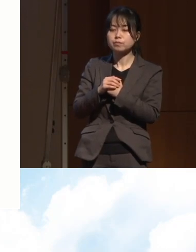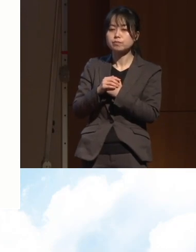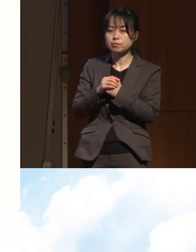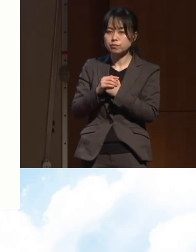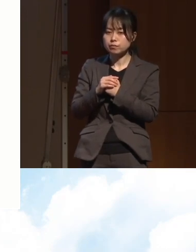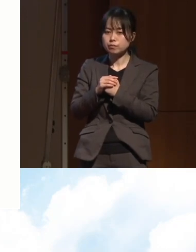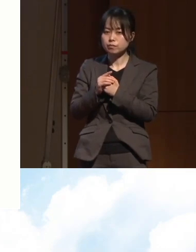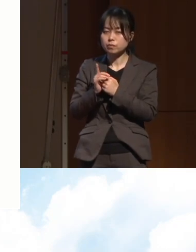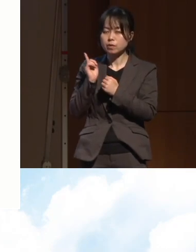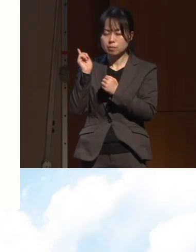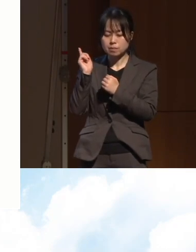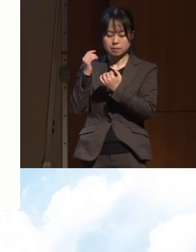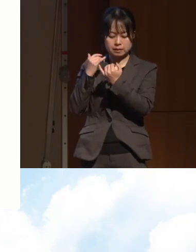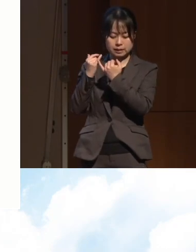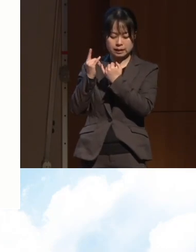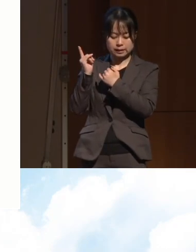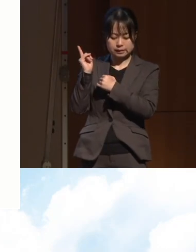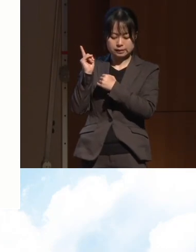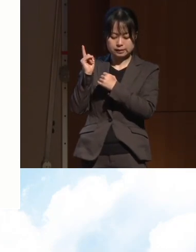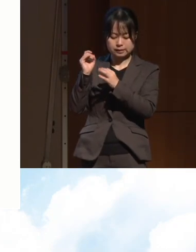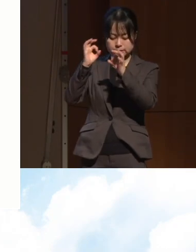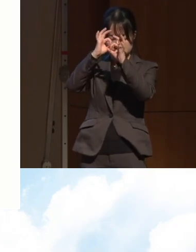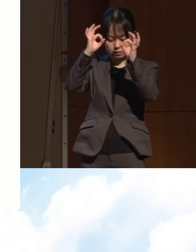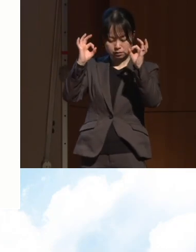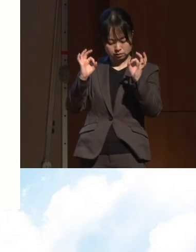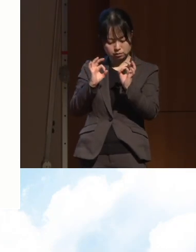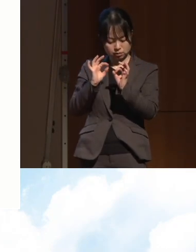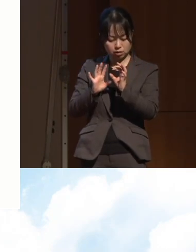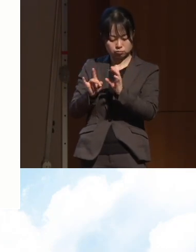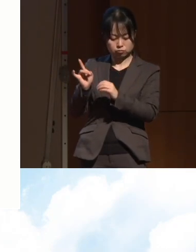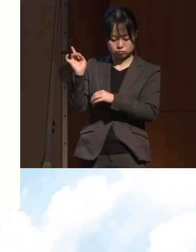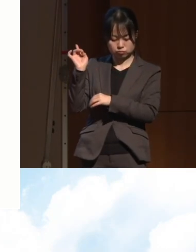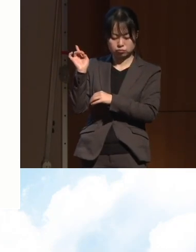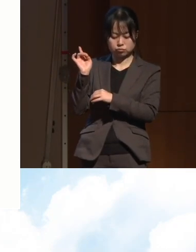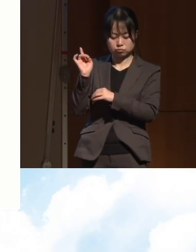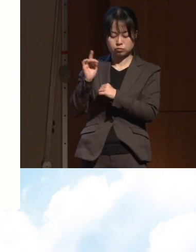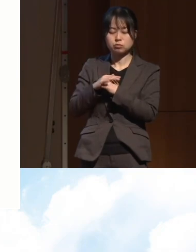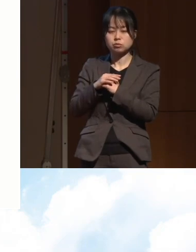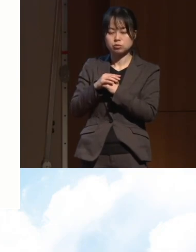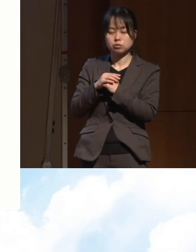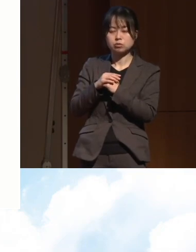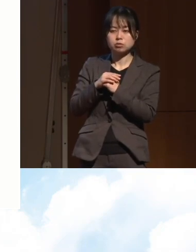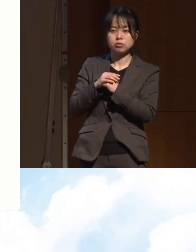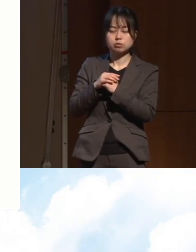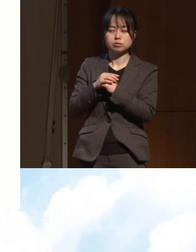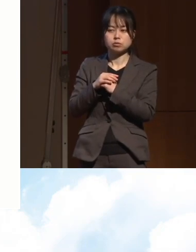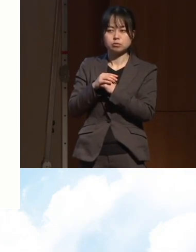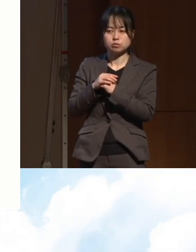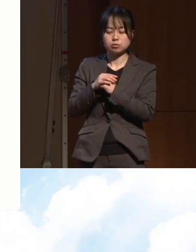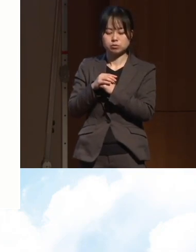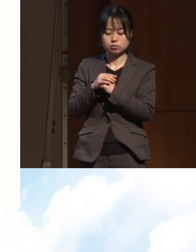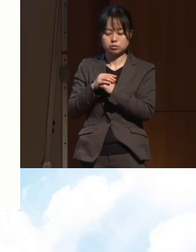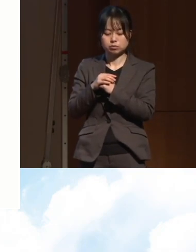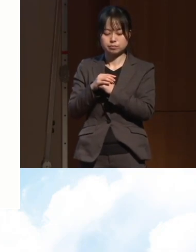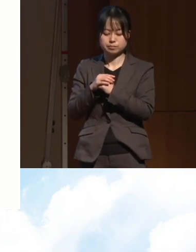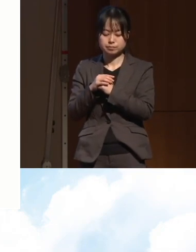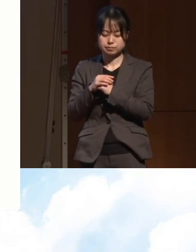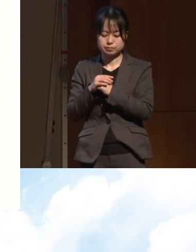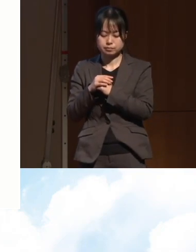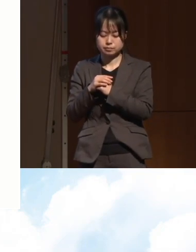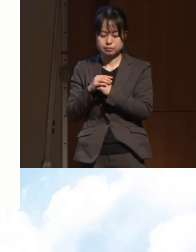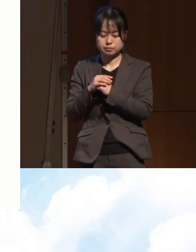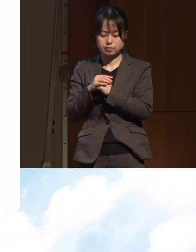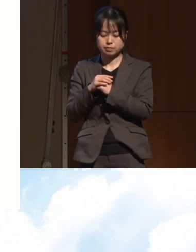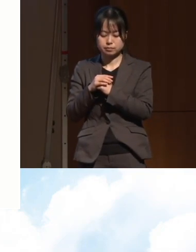different genera within the paramyxovirus family. I've circled in the morbillivirus, that's measles, the henipaviruses are